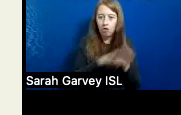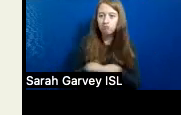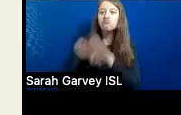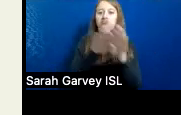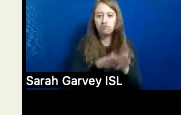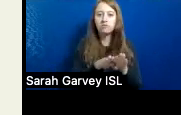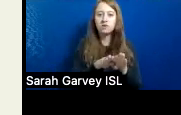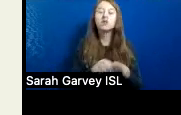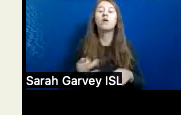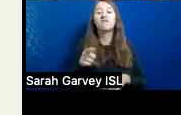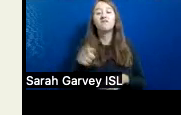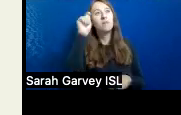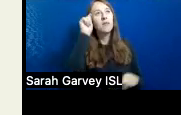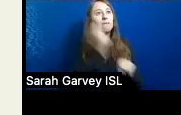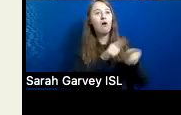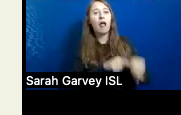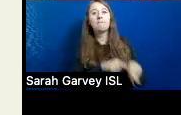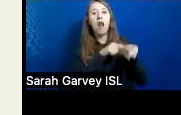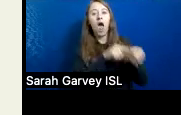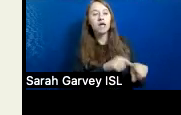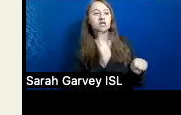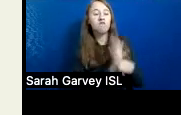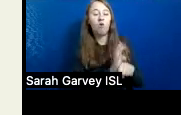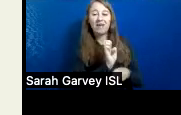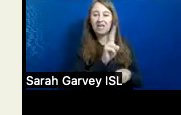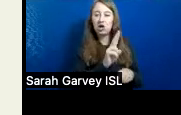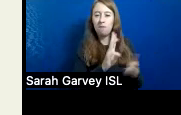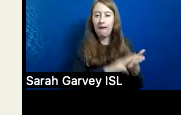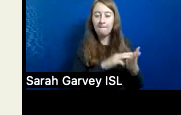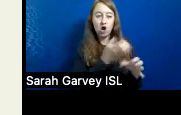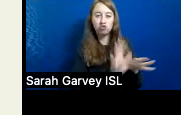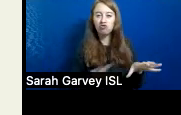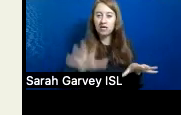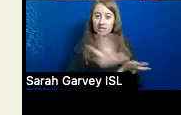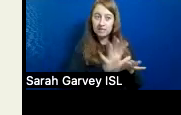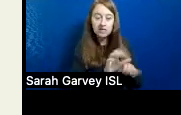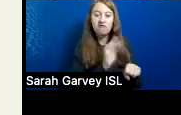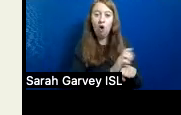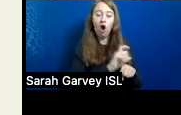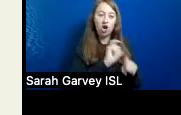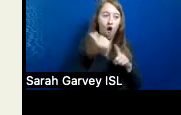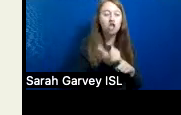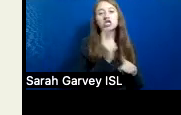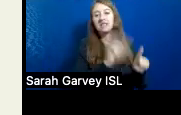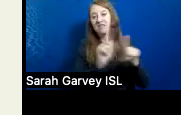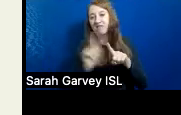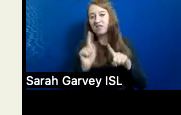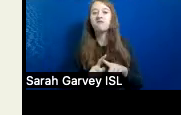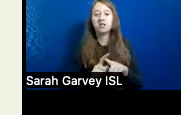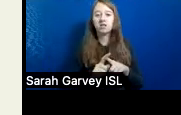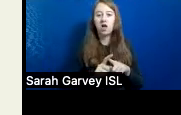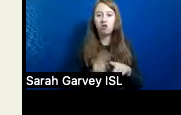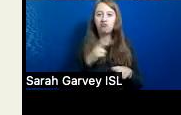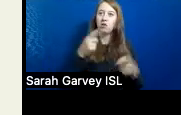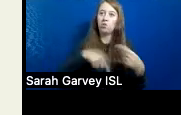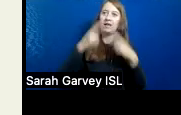comes to compliance culture and gender equality progress, it's important to harmonize that through the EU and to set certain